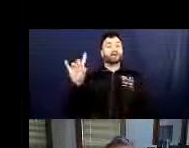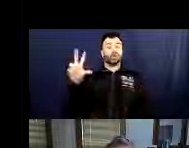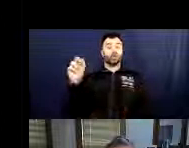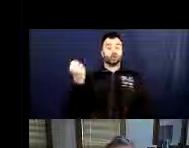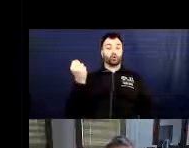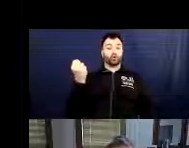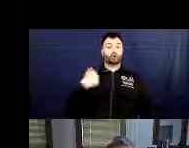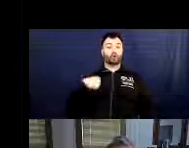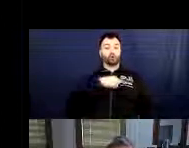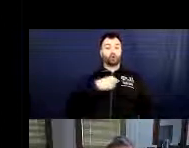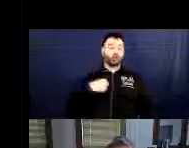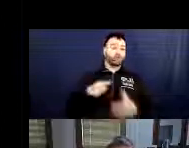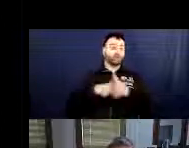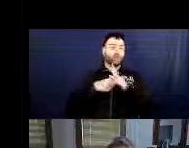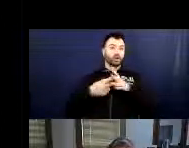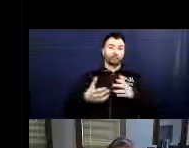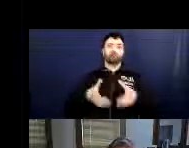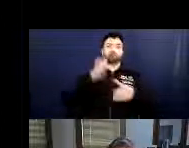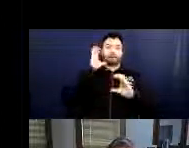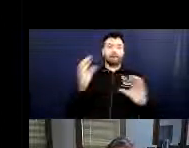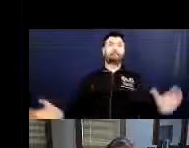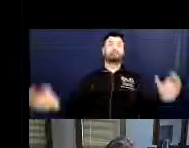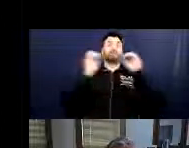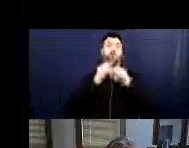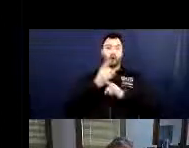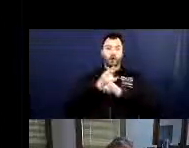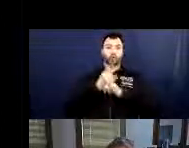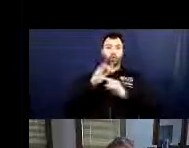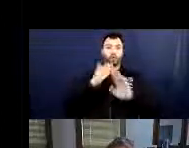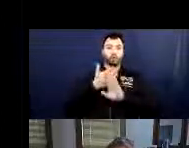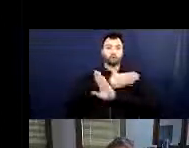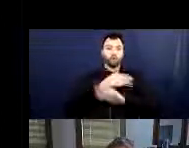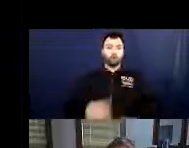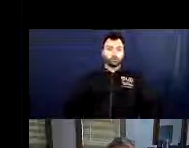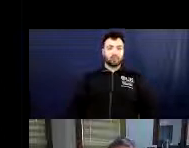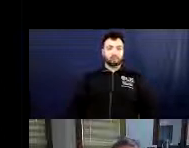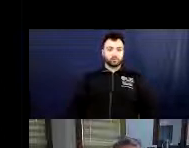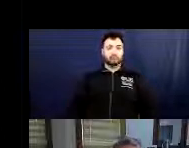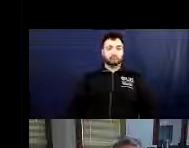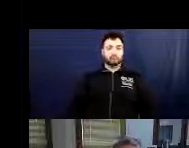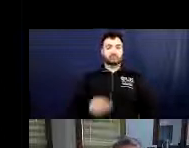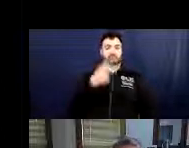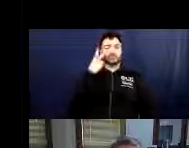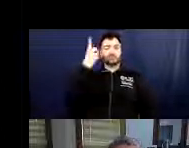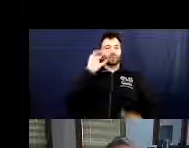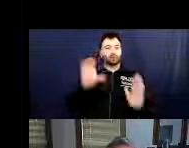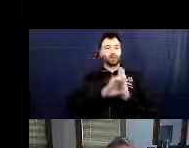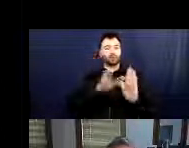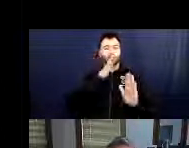drank more alcohol than in the 1830s. There is a picture there on the